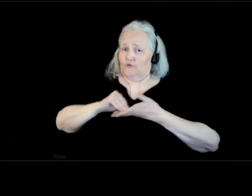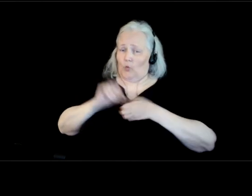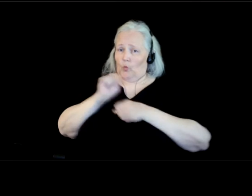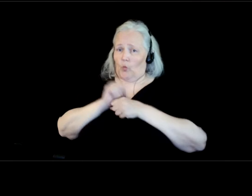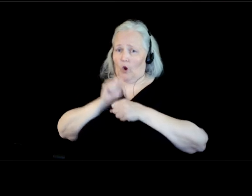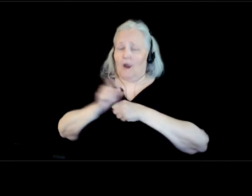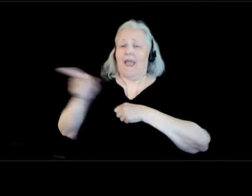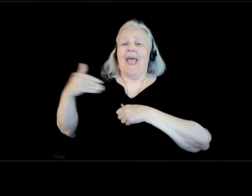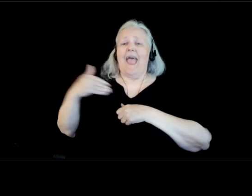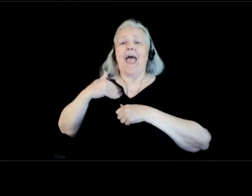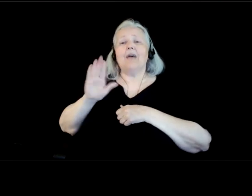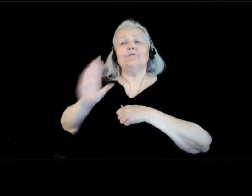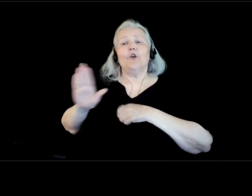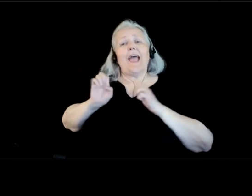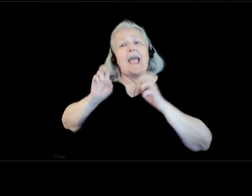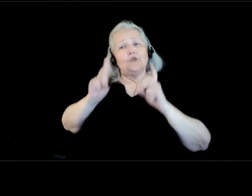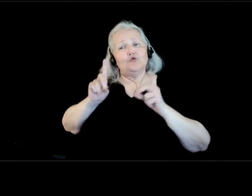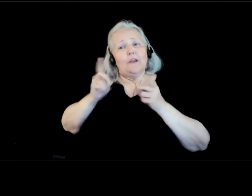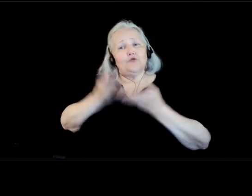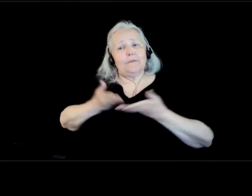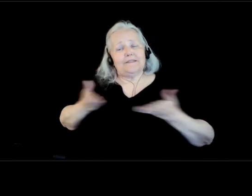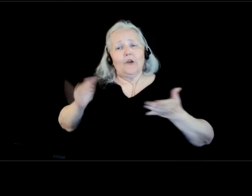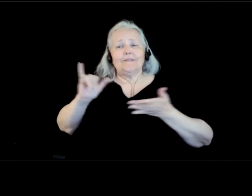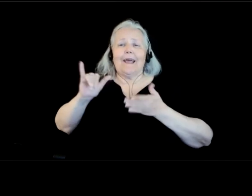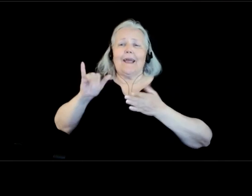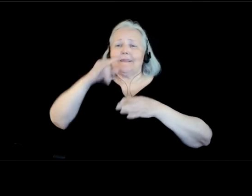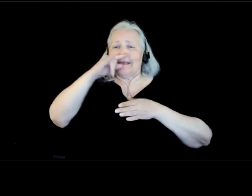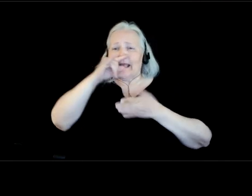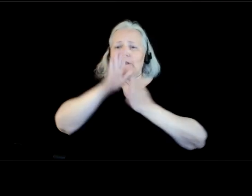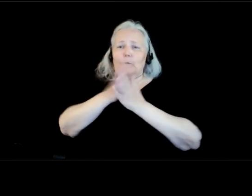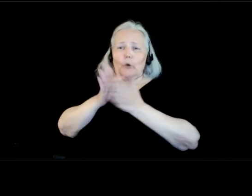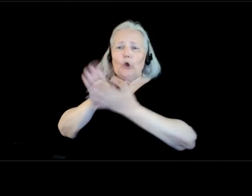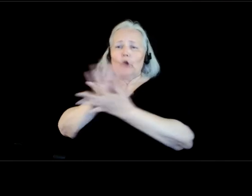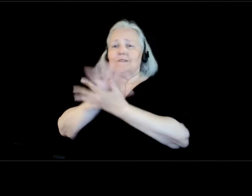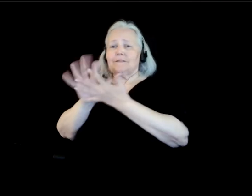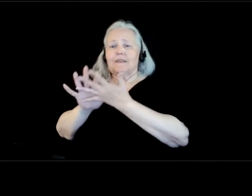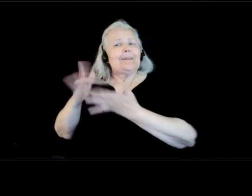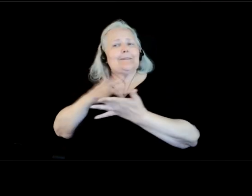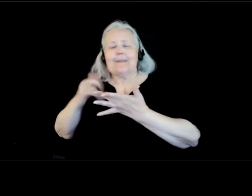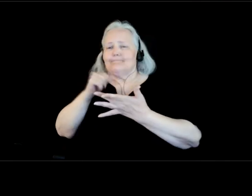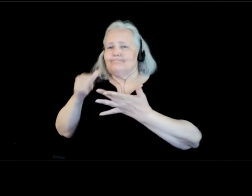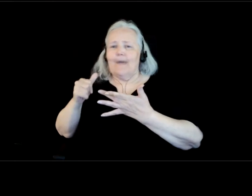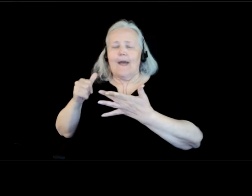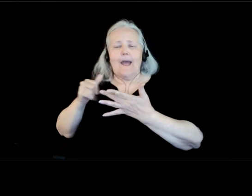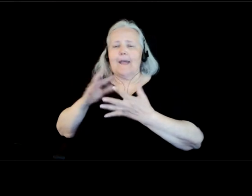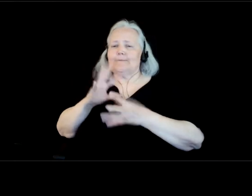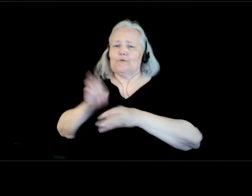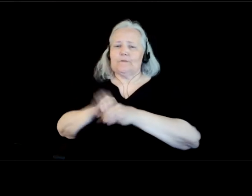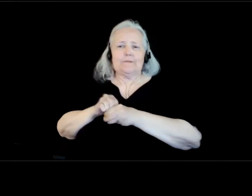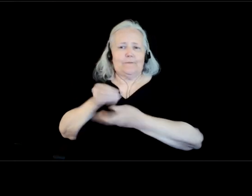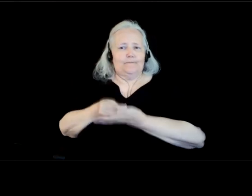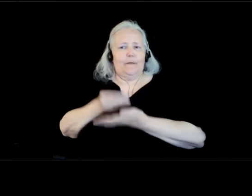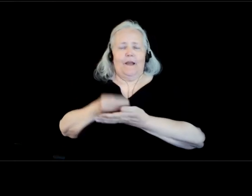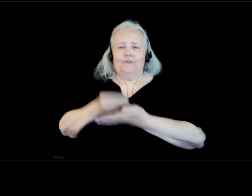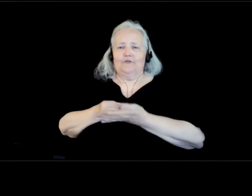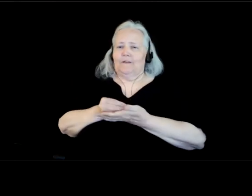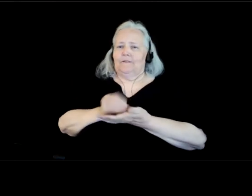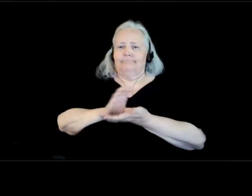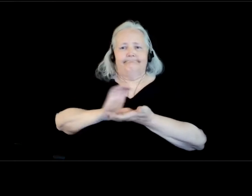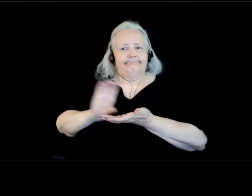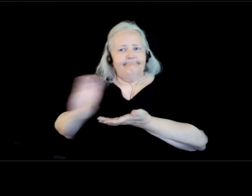children's books, and these things are often not included in the budgets for funding agencies and